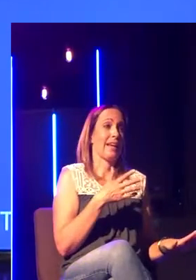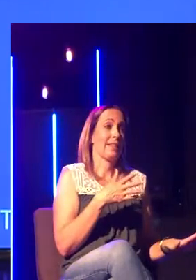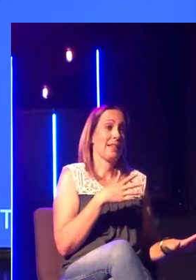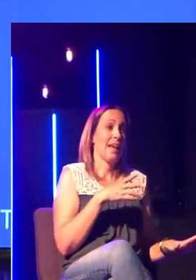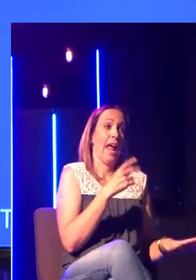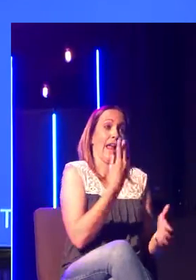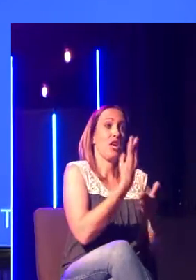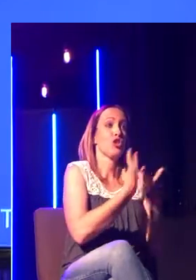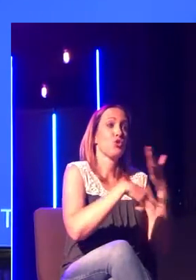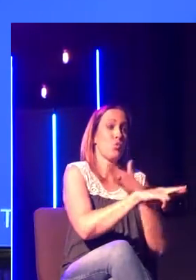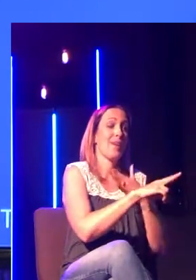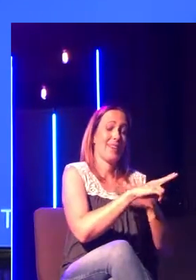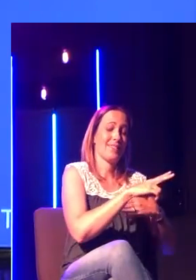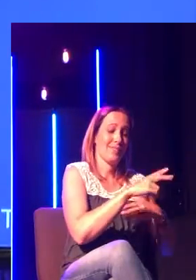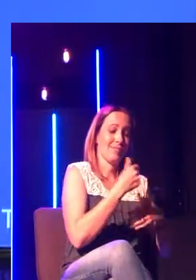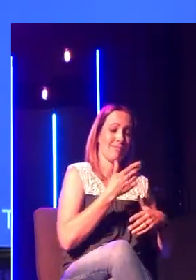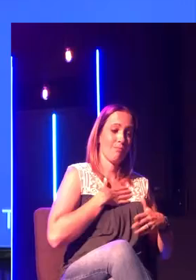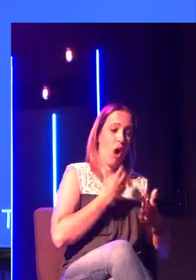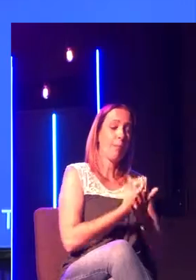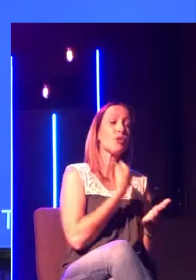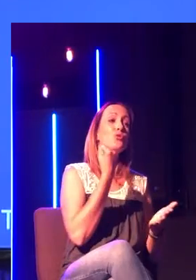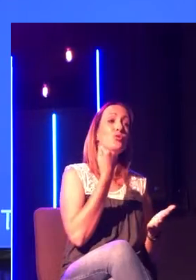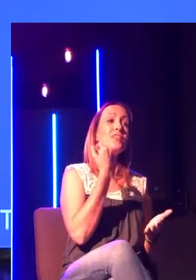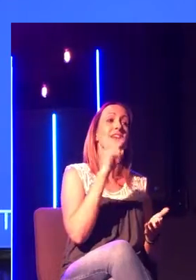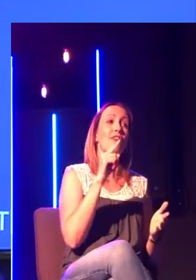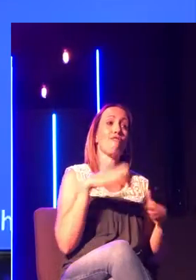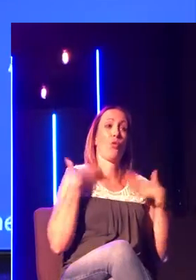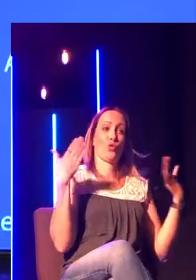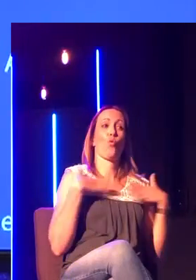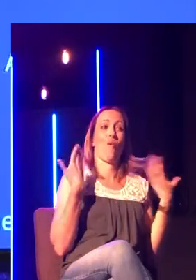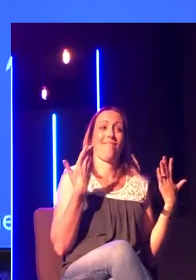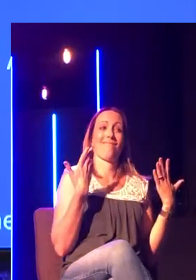in 2 weeks when I get to share. It was an opportunity for joy.